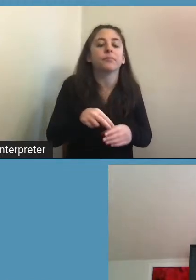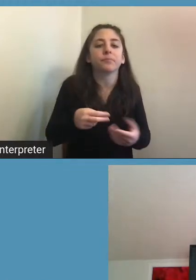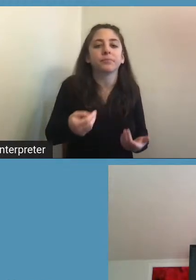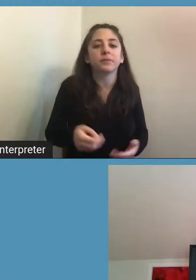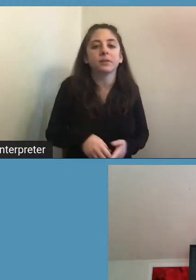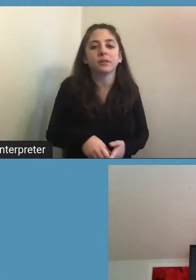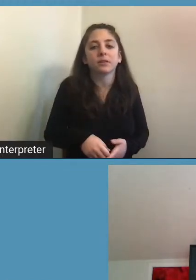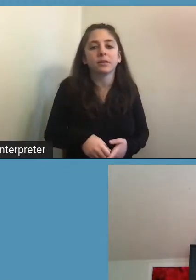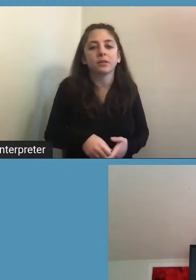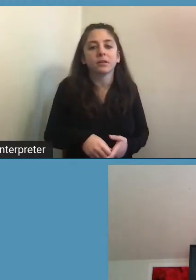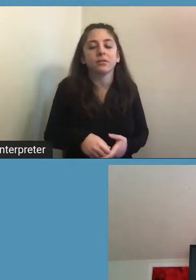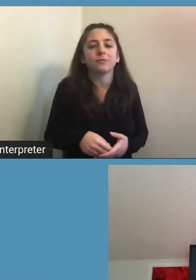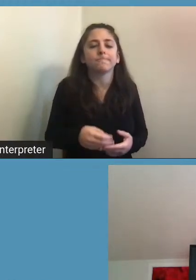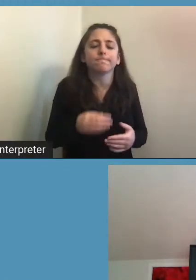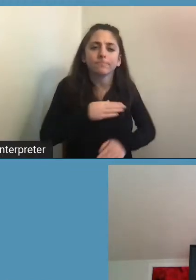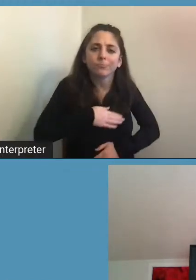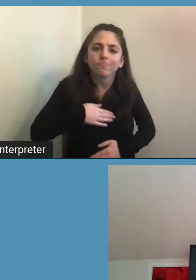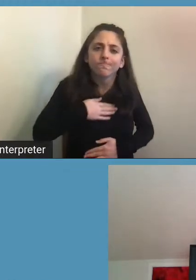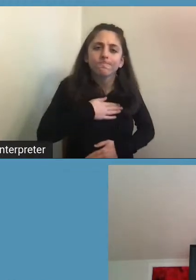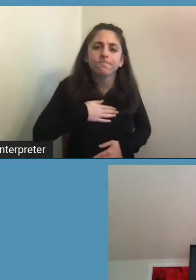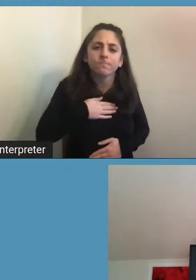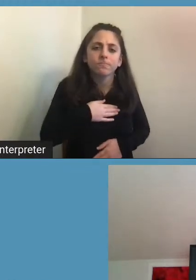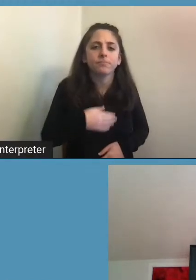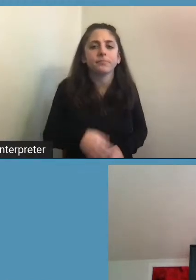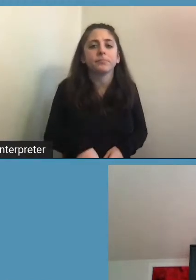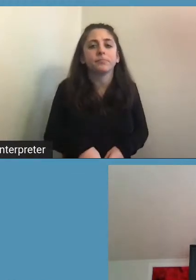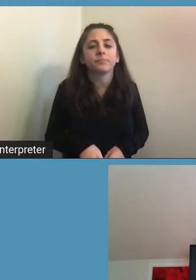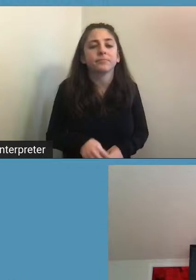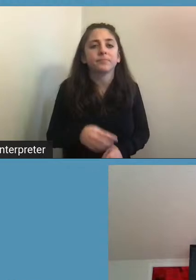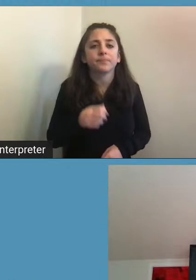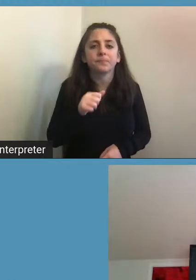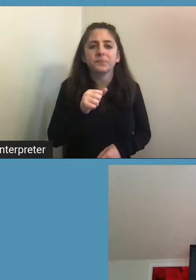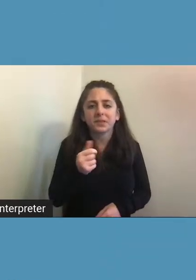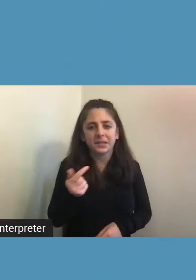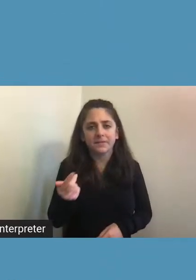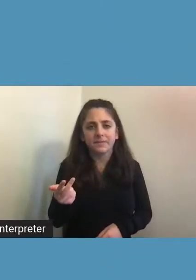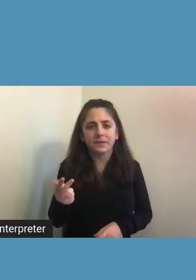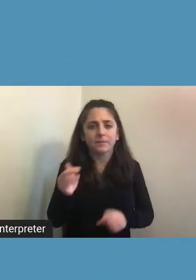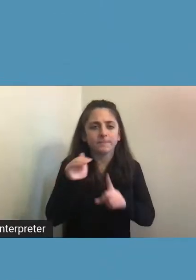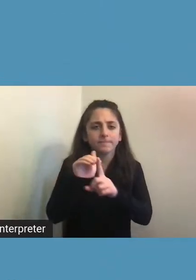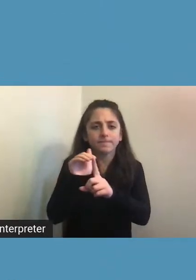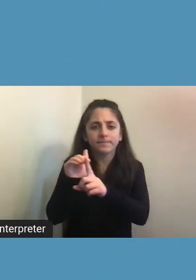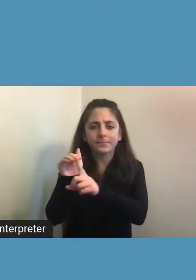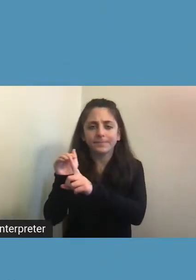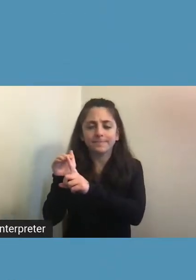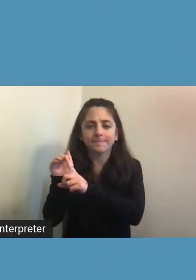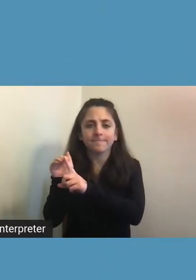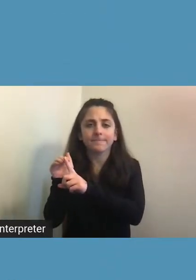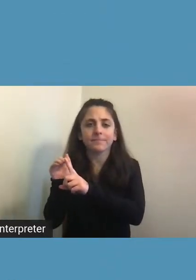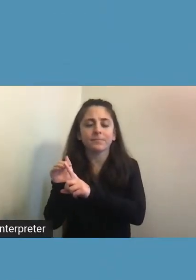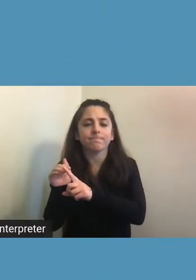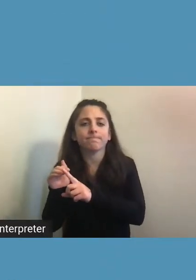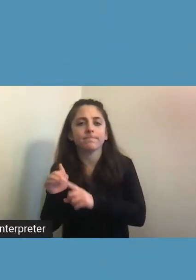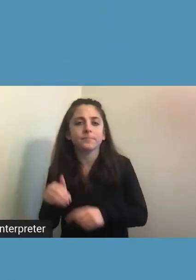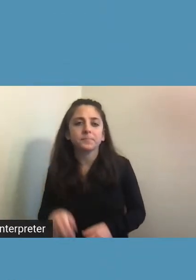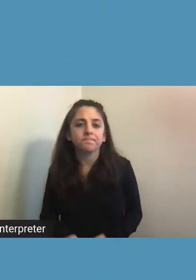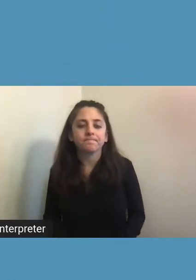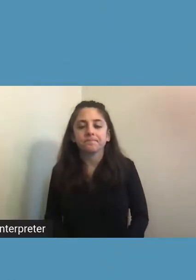campaigns. So we really appreciate that. So just a few final reminders from me to go ahead and close out our program